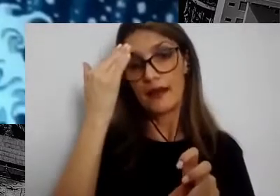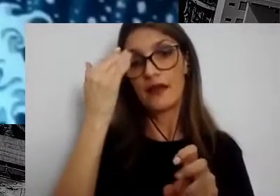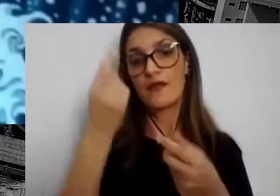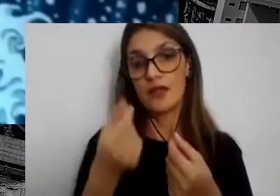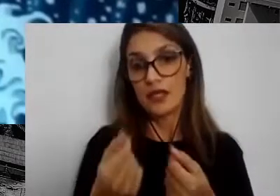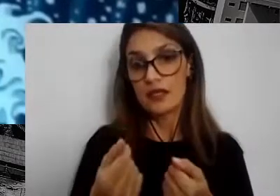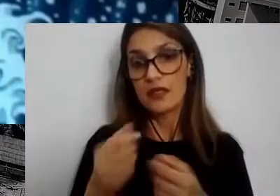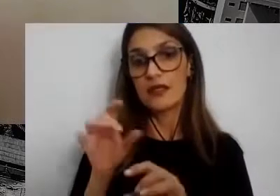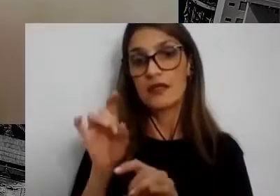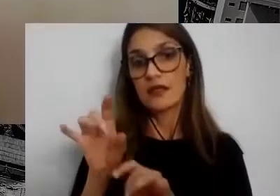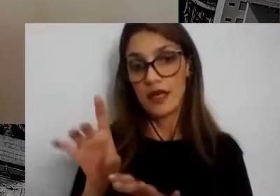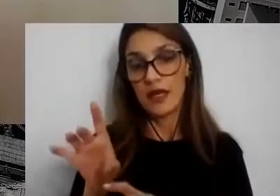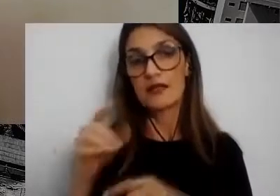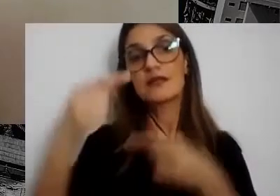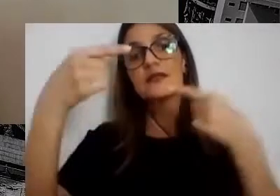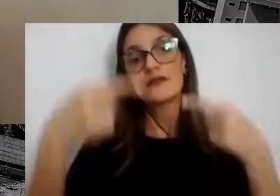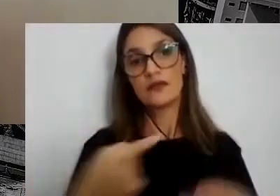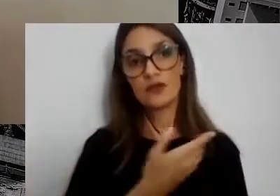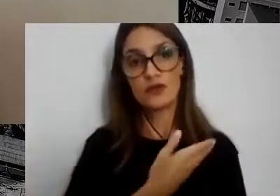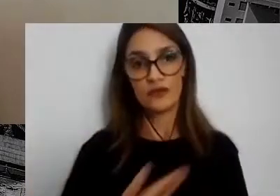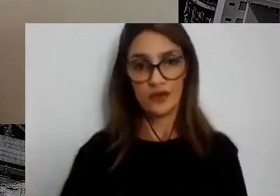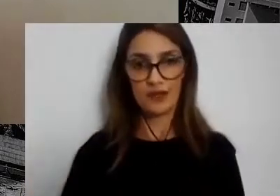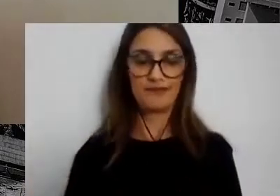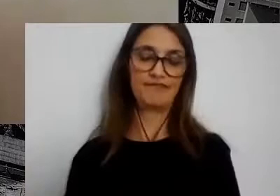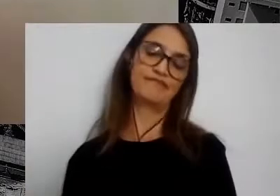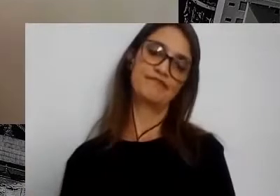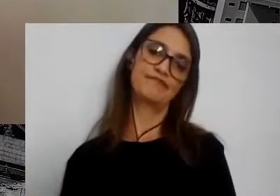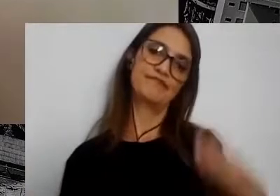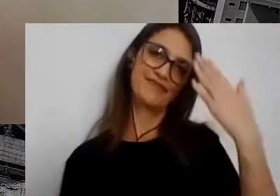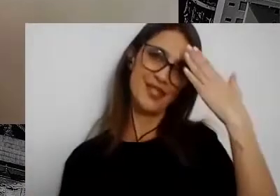Thank you, Jason. Obrigada, Jason. Good point.